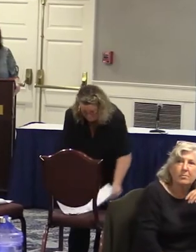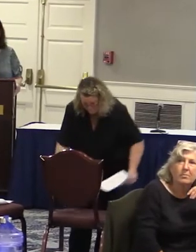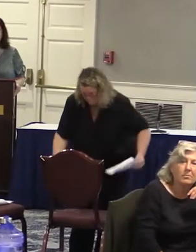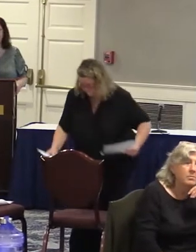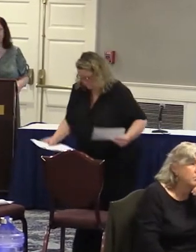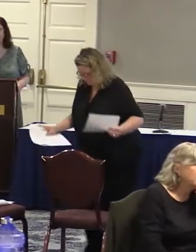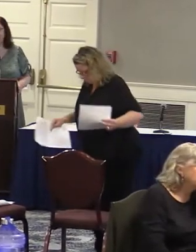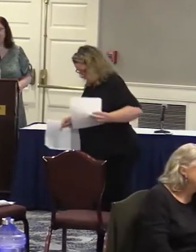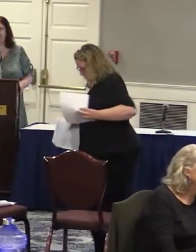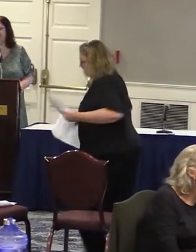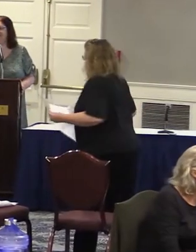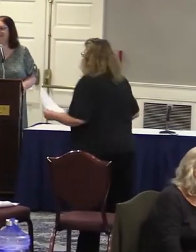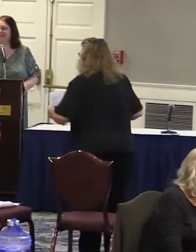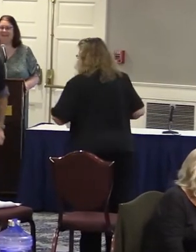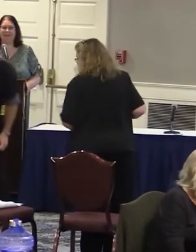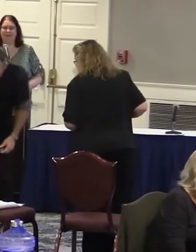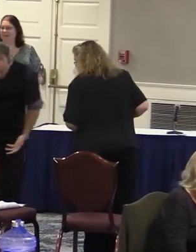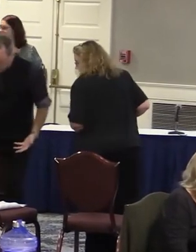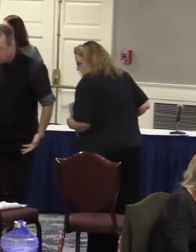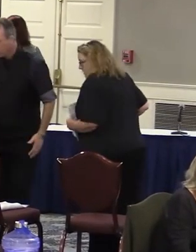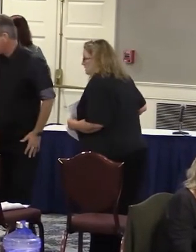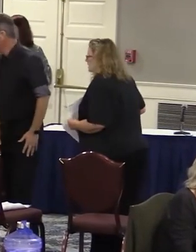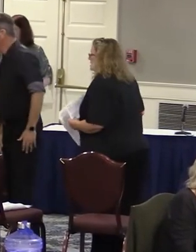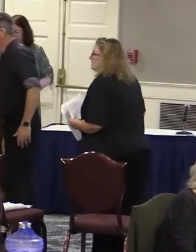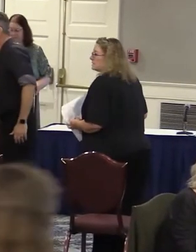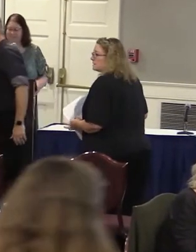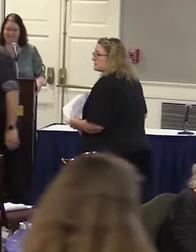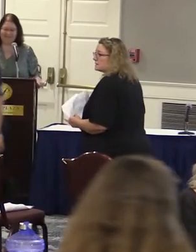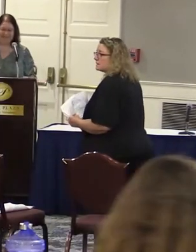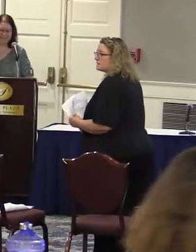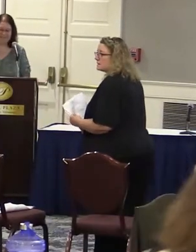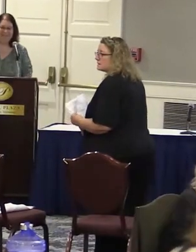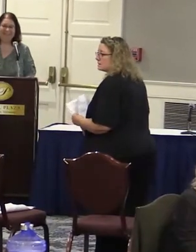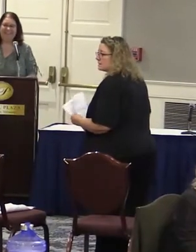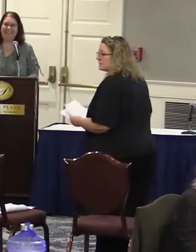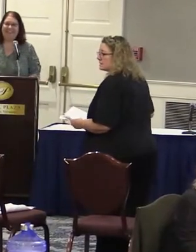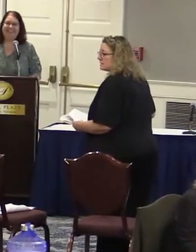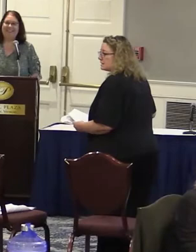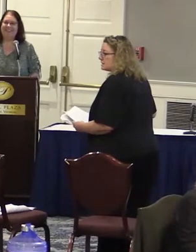I see our captioning's working. Our interpreters are here. Good? Okay.